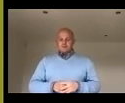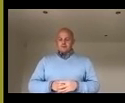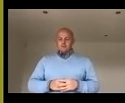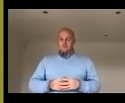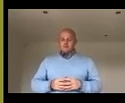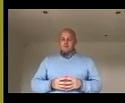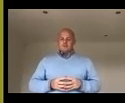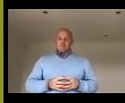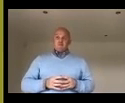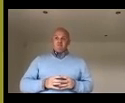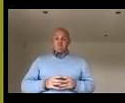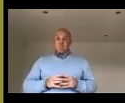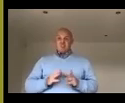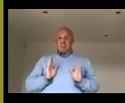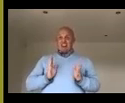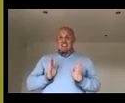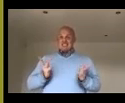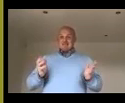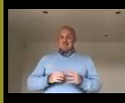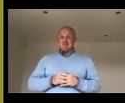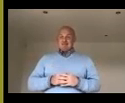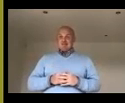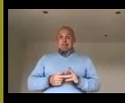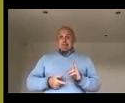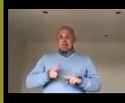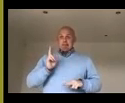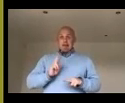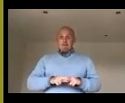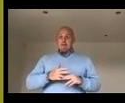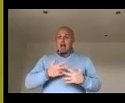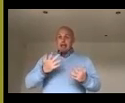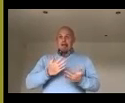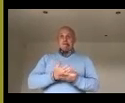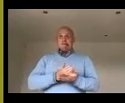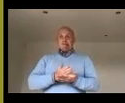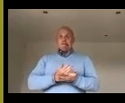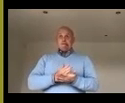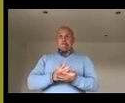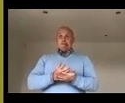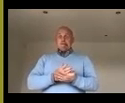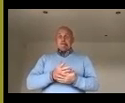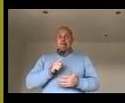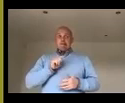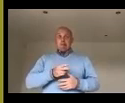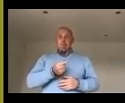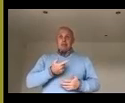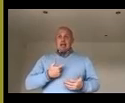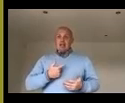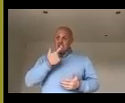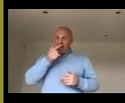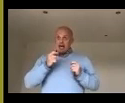So that's it. If you've got any specific queries about the fund itself, you can